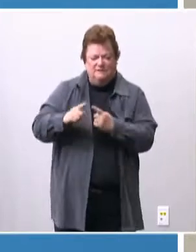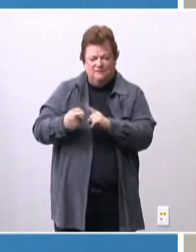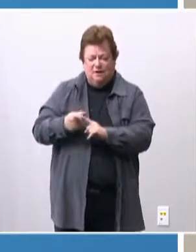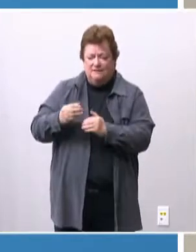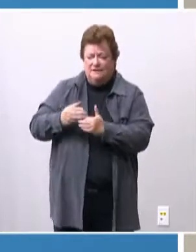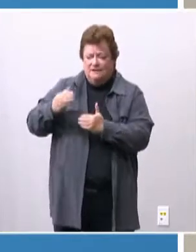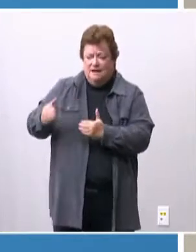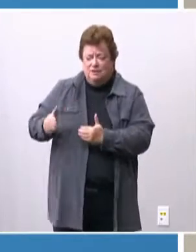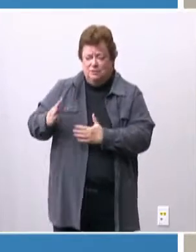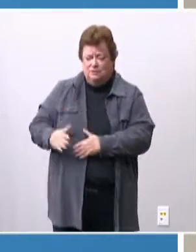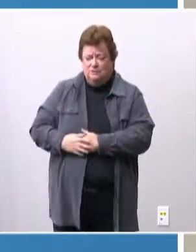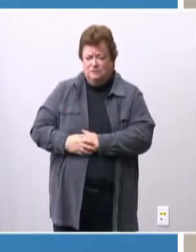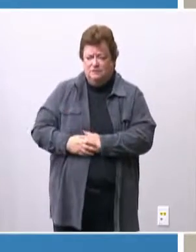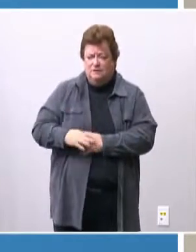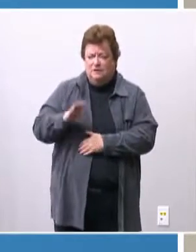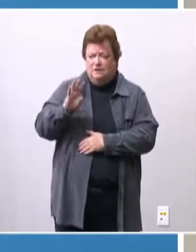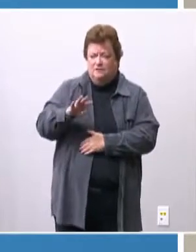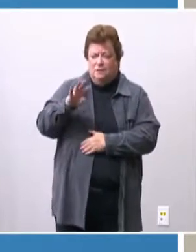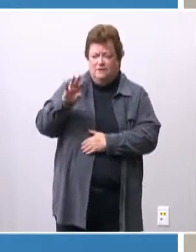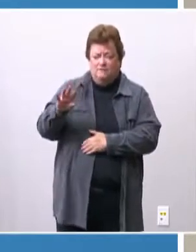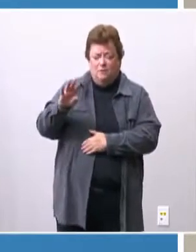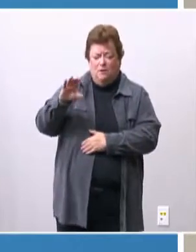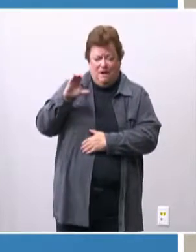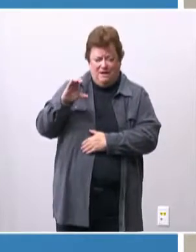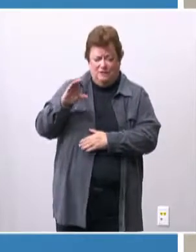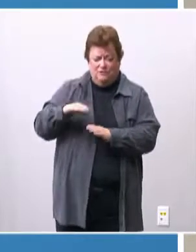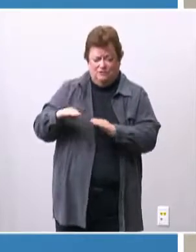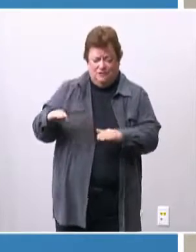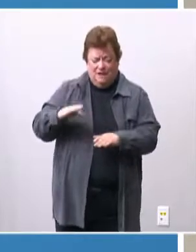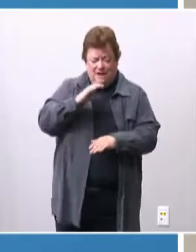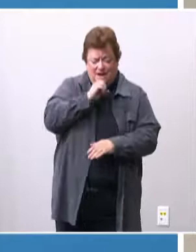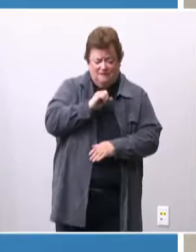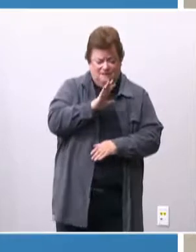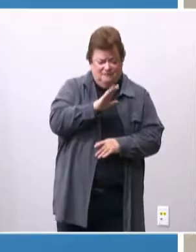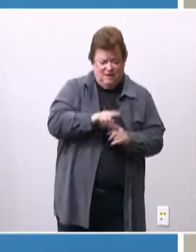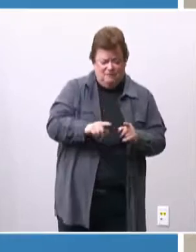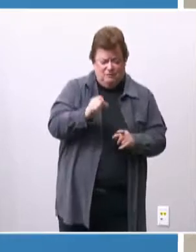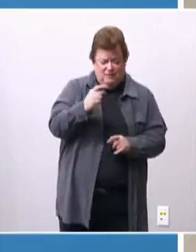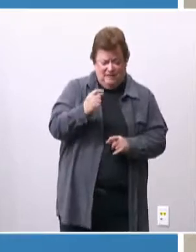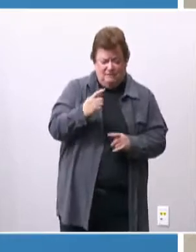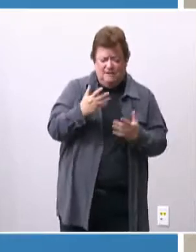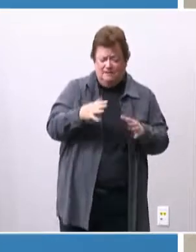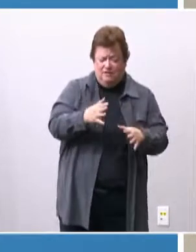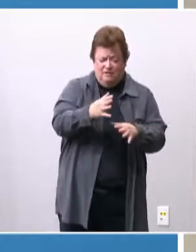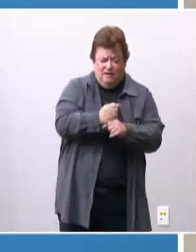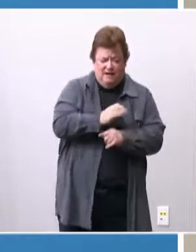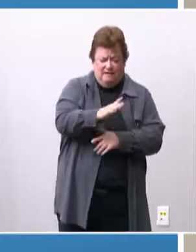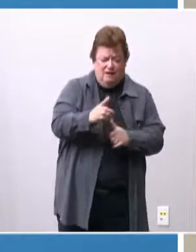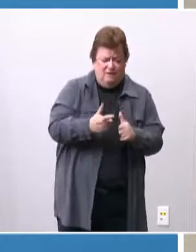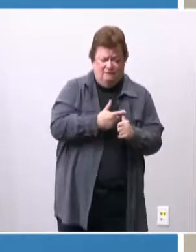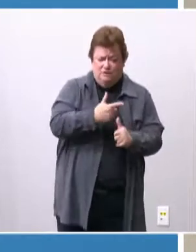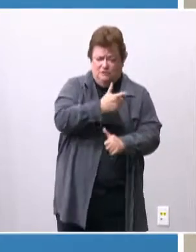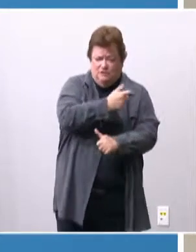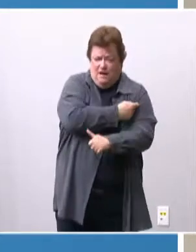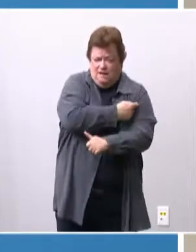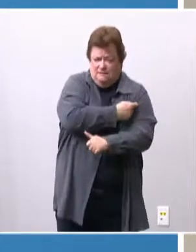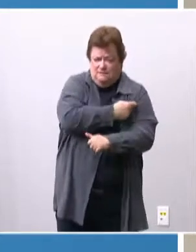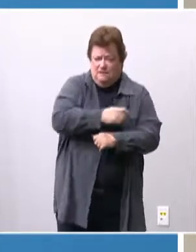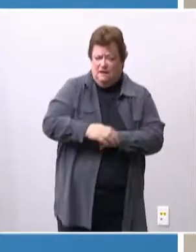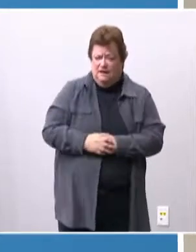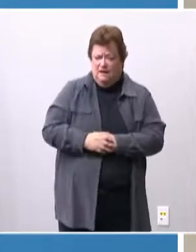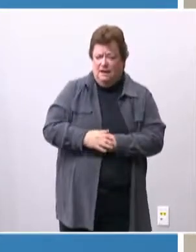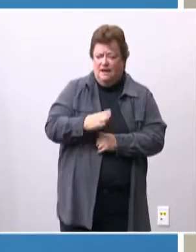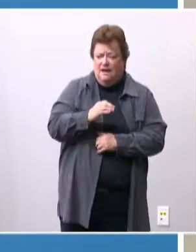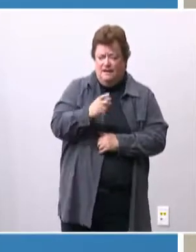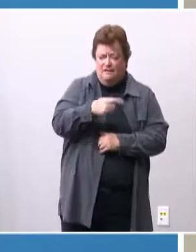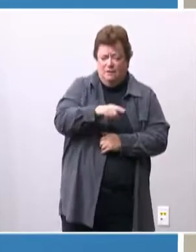neighbors. 4,400 children ages 5 through 11 have now received their first dose of COVID-19 vaccine,